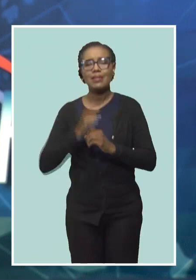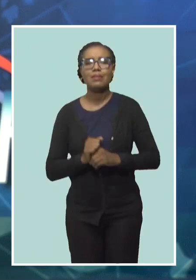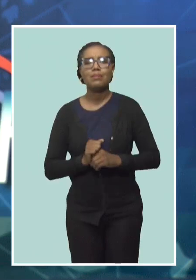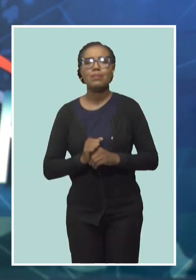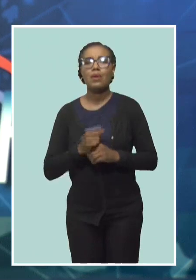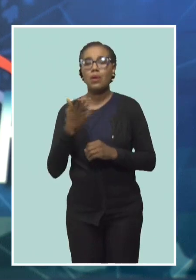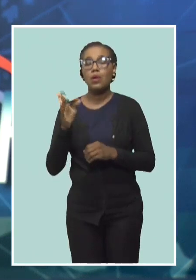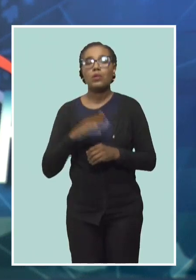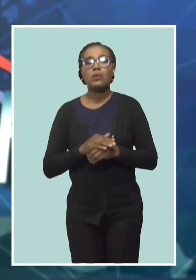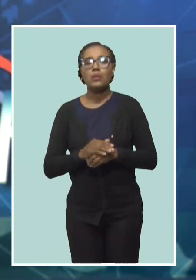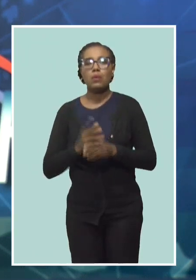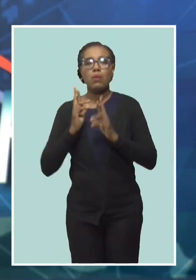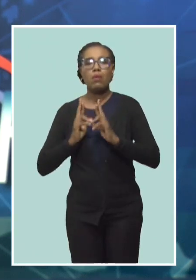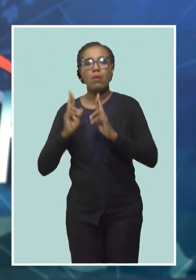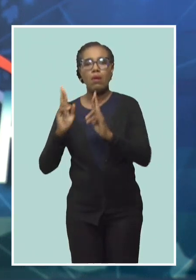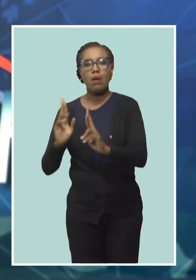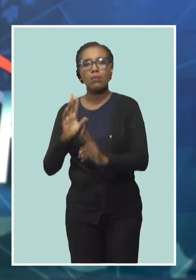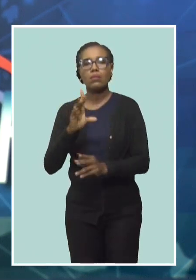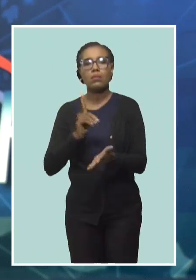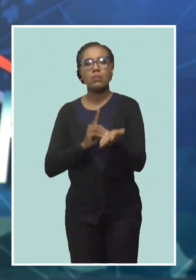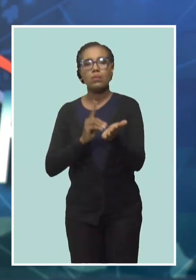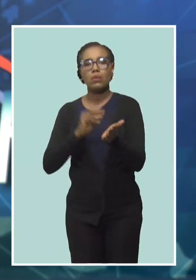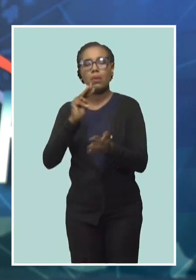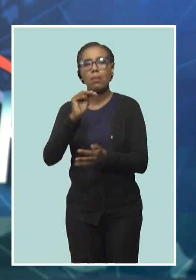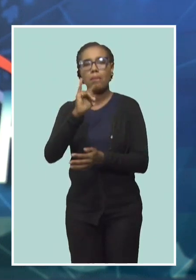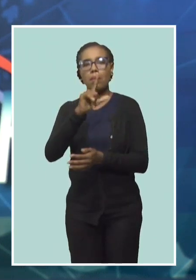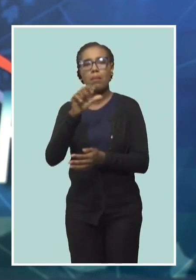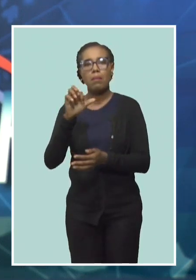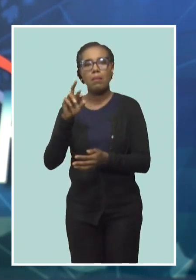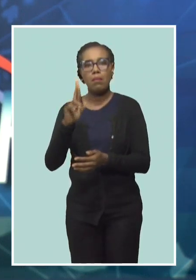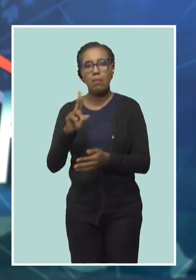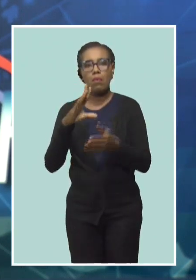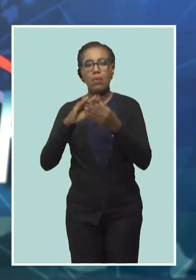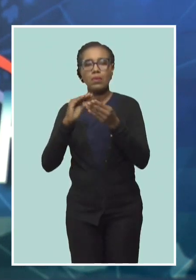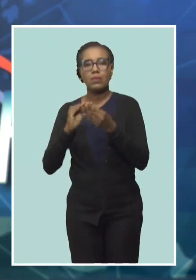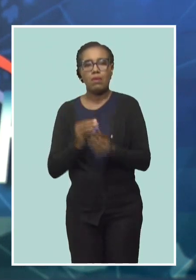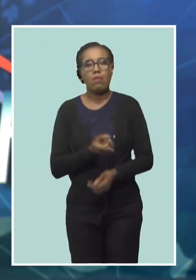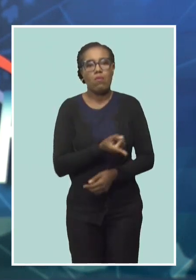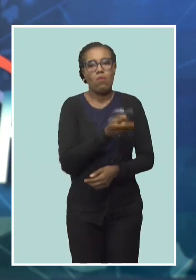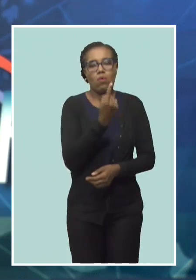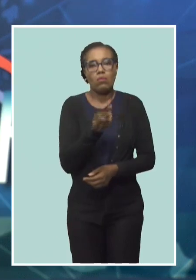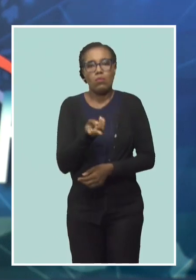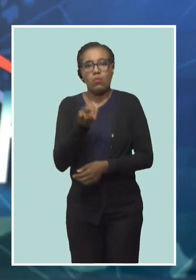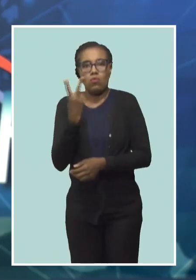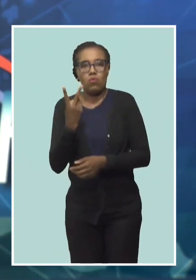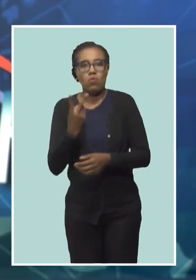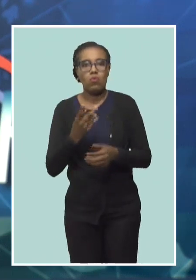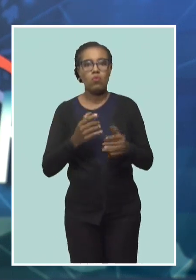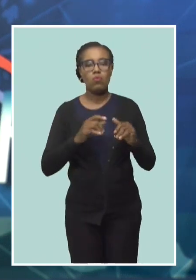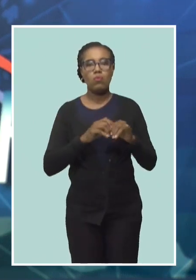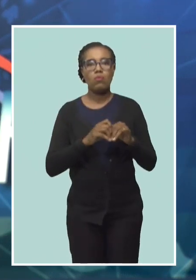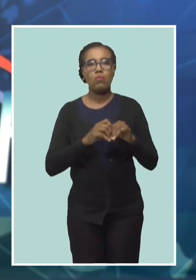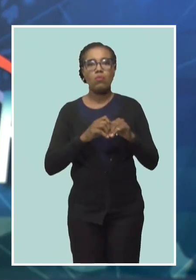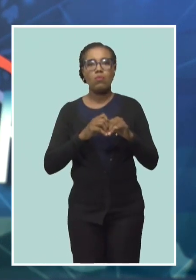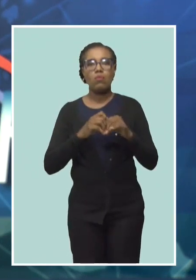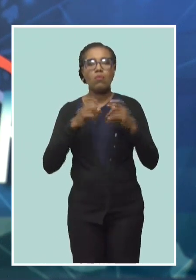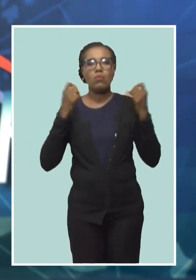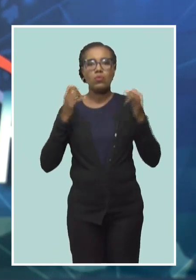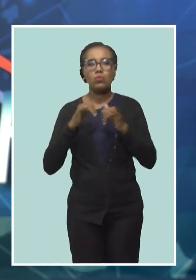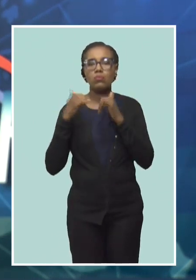Dr. the Most Honorable Doddridge Miller this morning as he addressed the first of 2 graduation ceremonies held today for a total